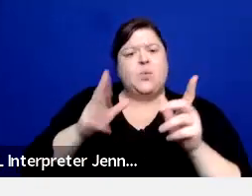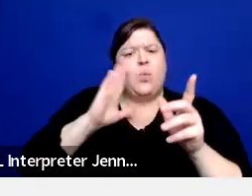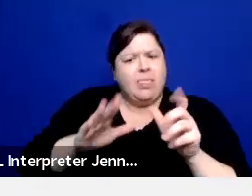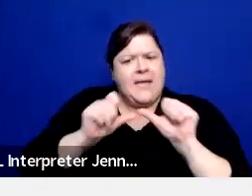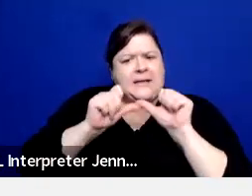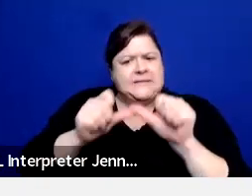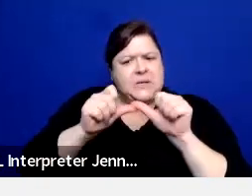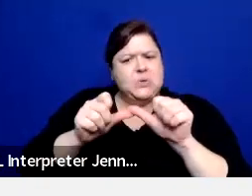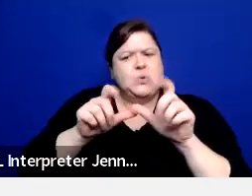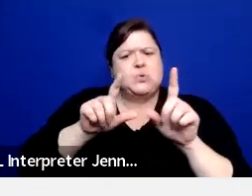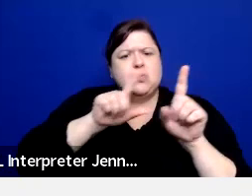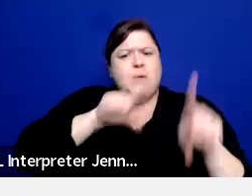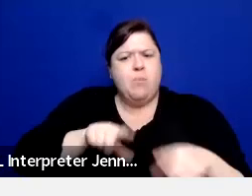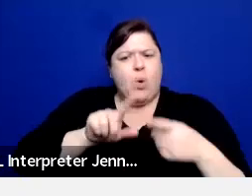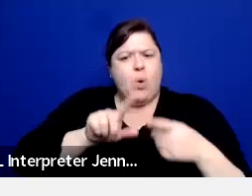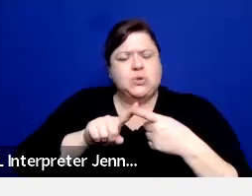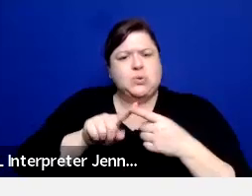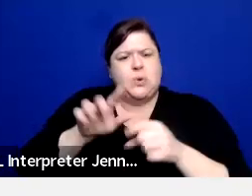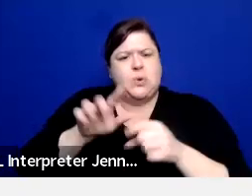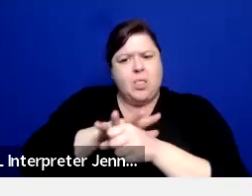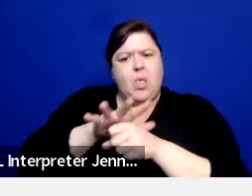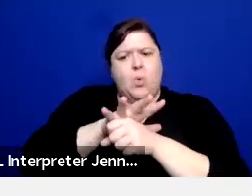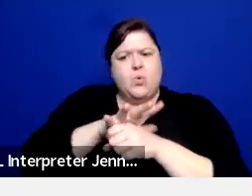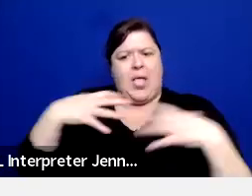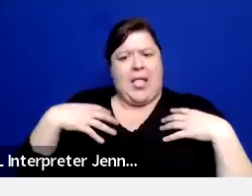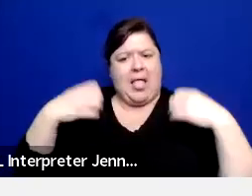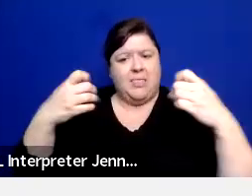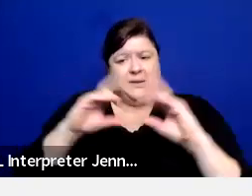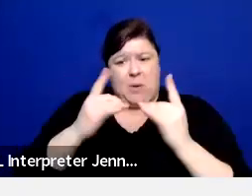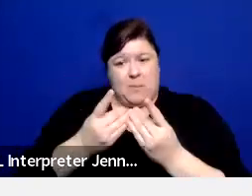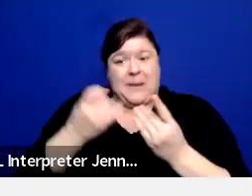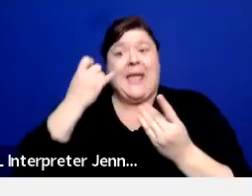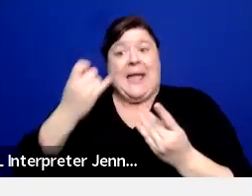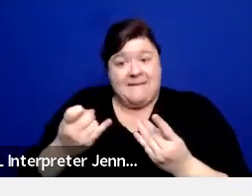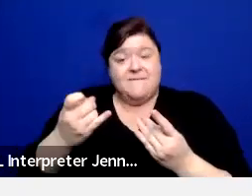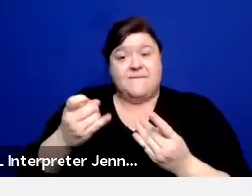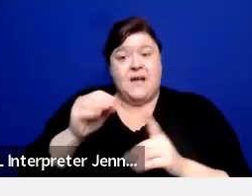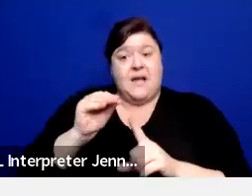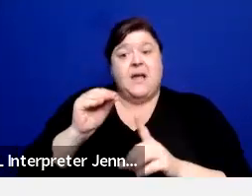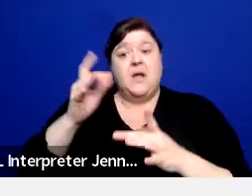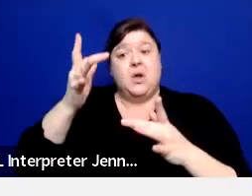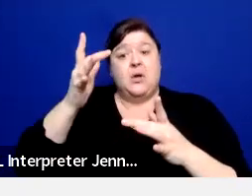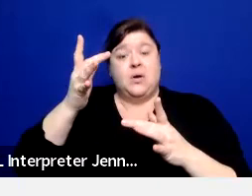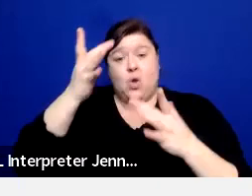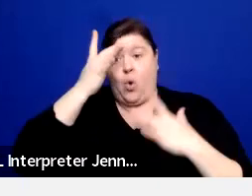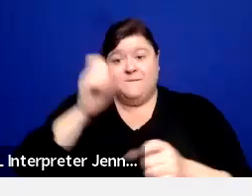department anytime that there is COVID in their settings? Yes, please.